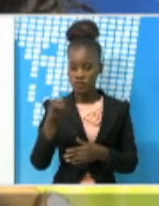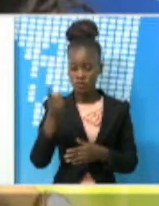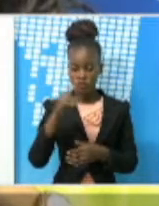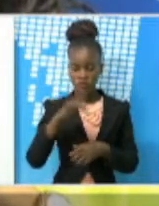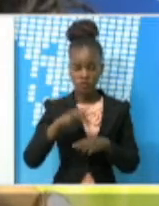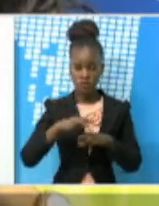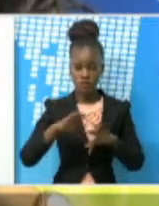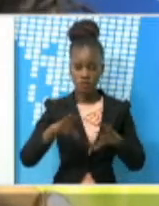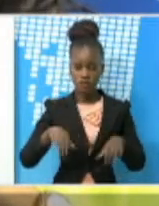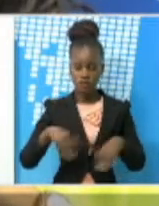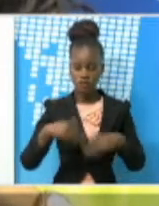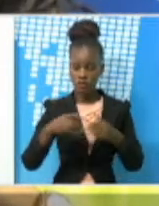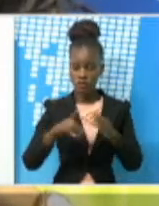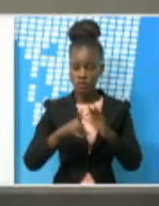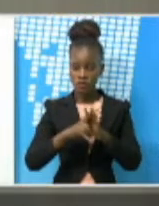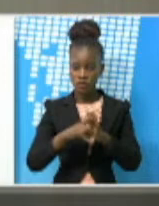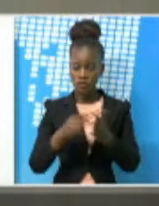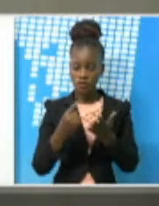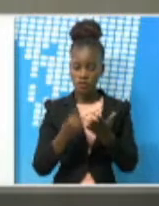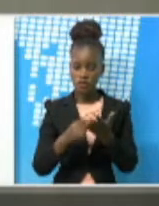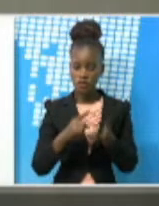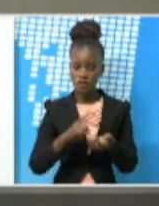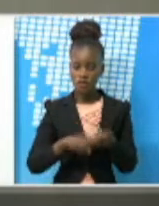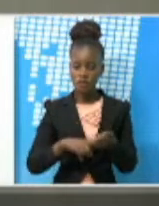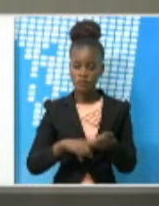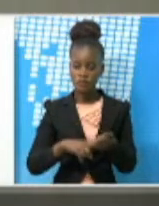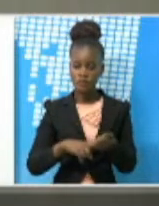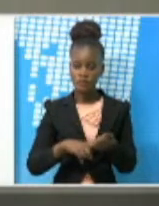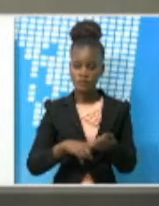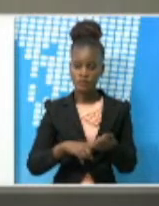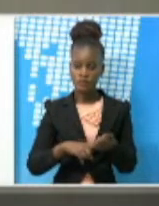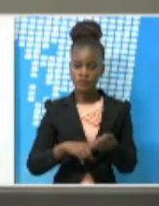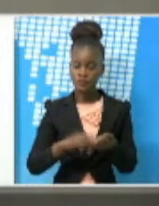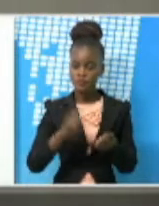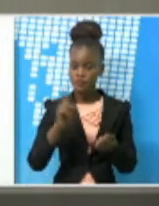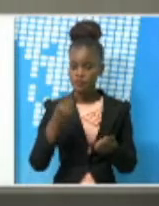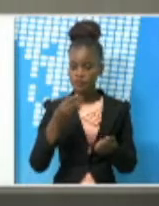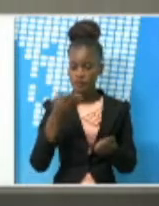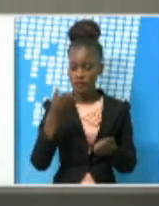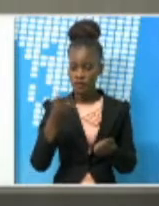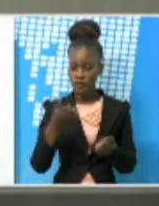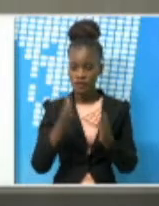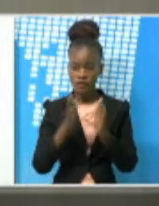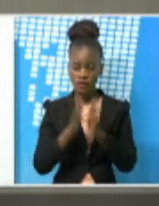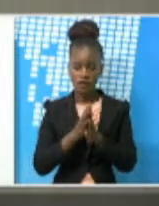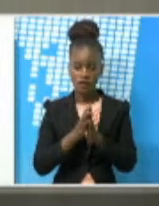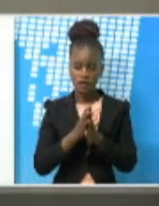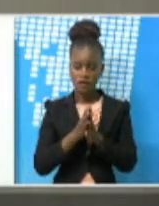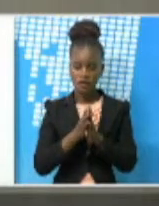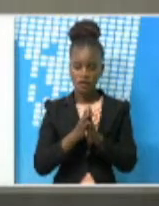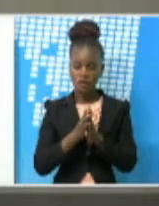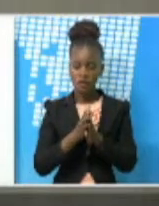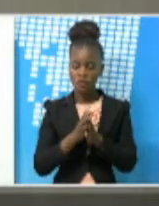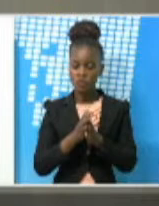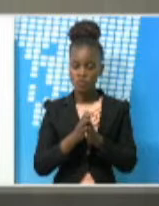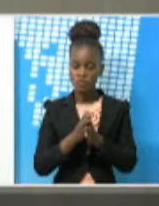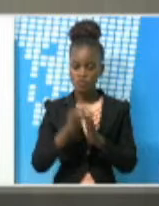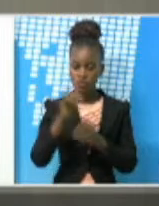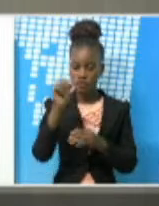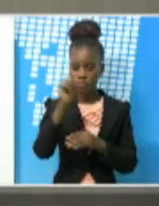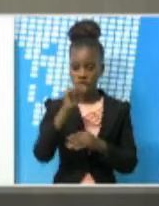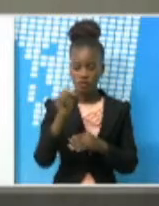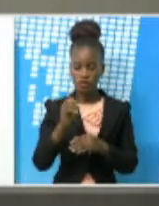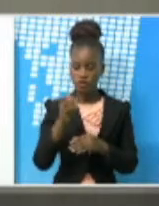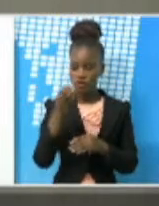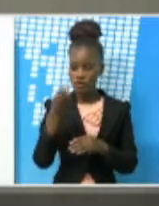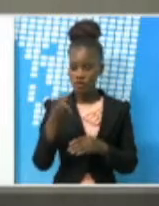local Ugandan will benefit. UDC, first and foremost, has a proper governance body. So we also have a